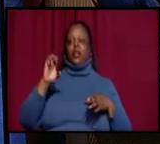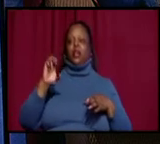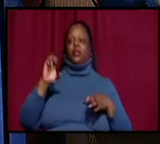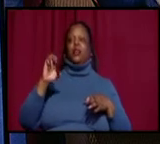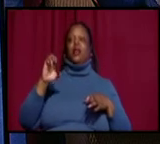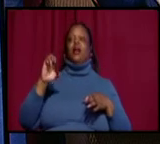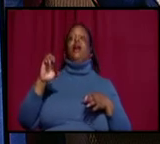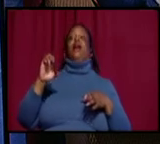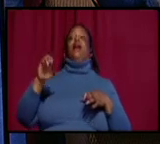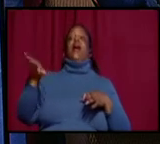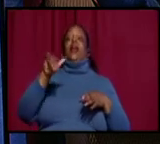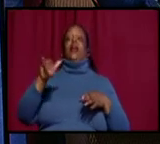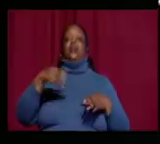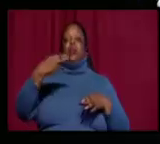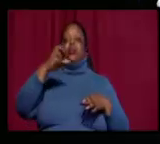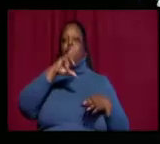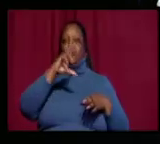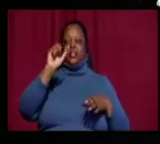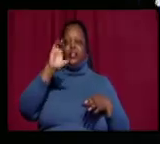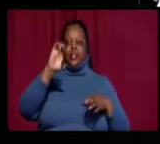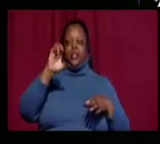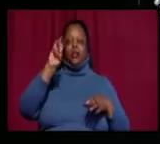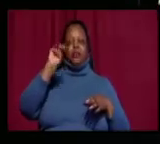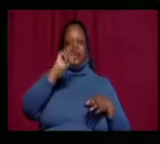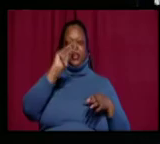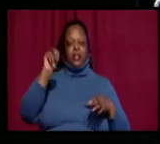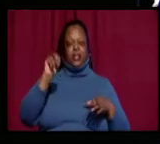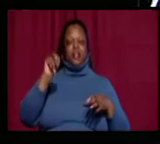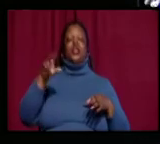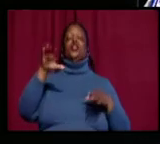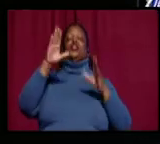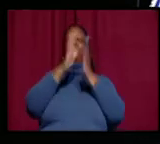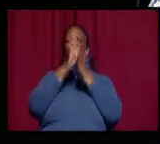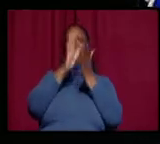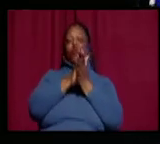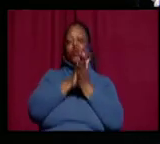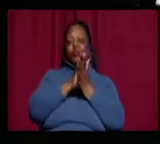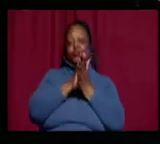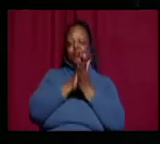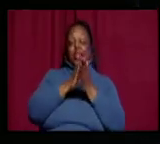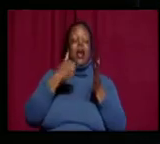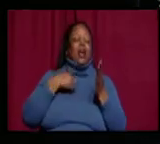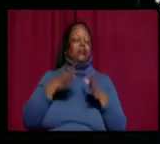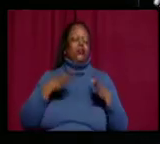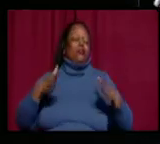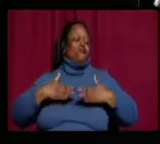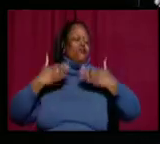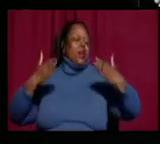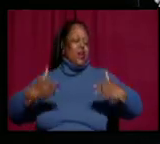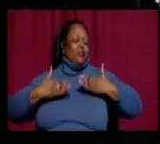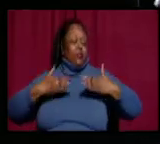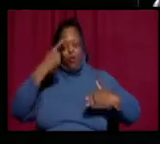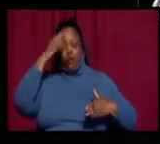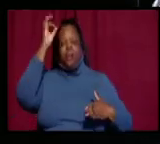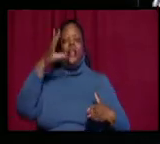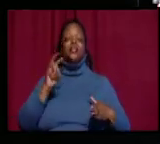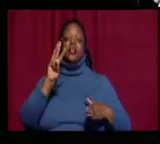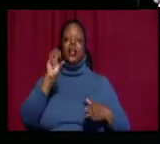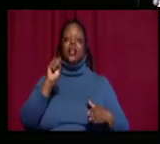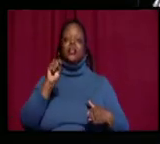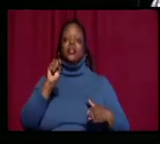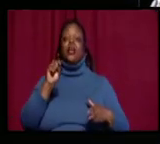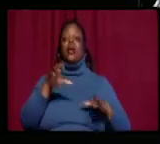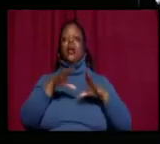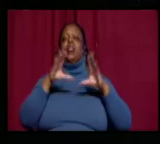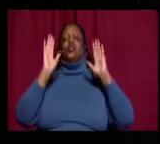Mann Elementary School, South Side. Amen. So I'm just grateful. Thank God for Pastor Meeks and